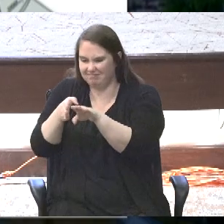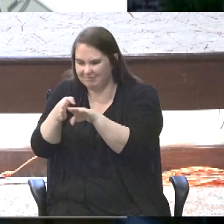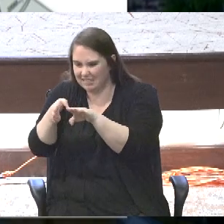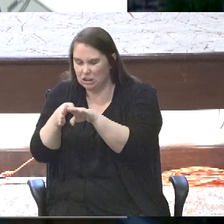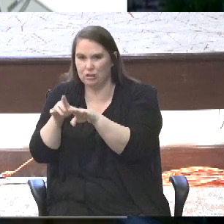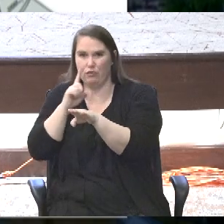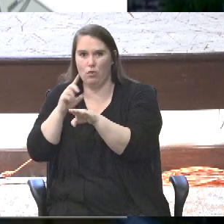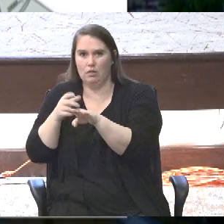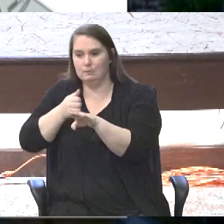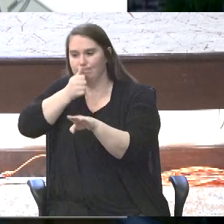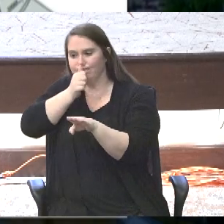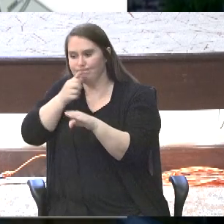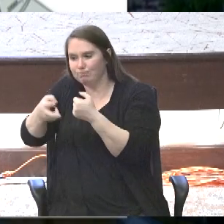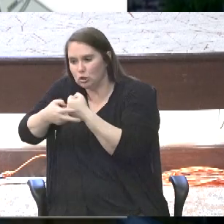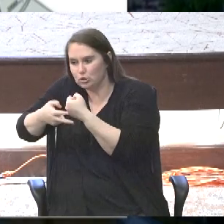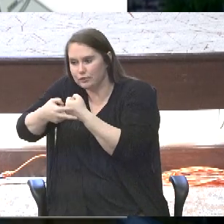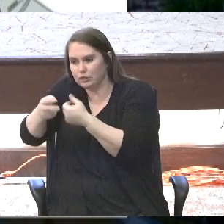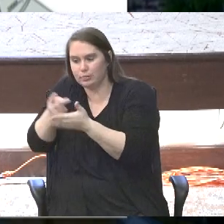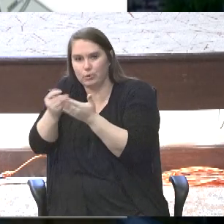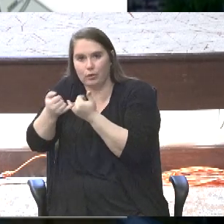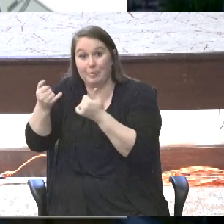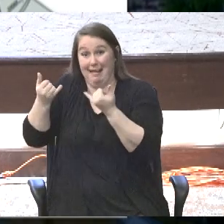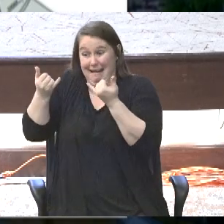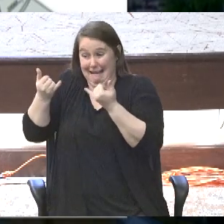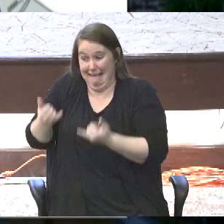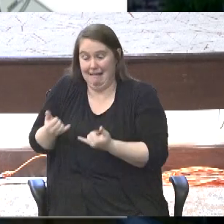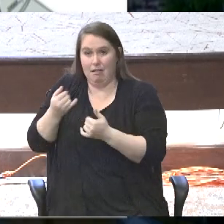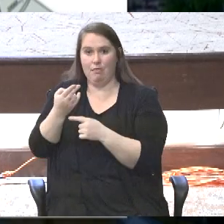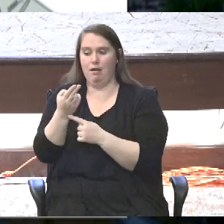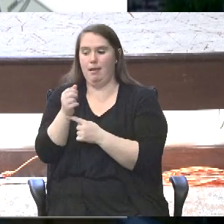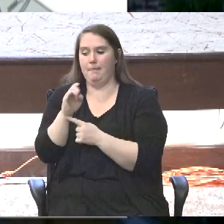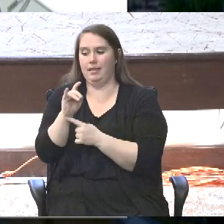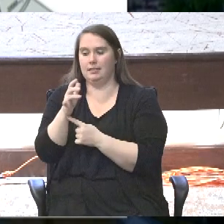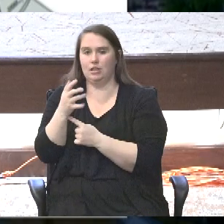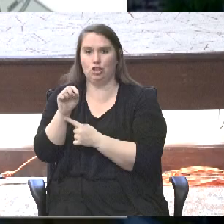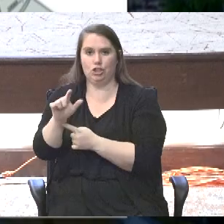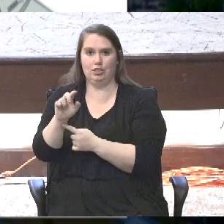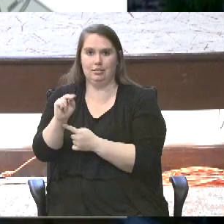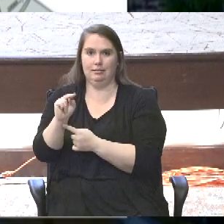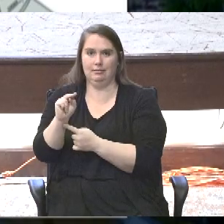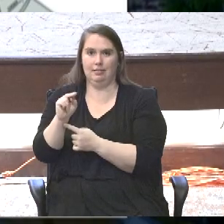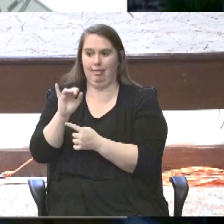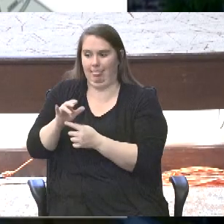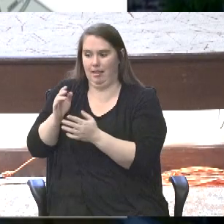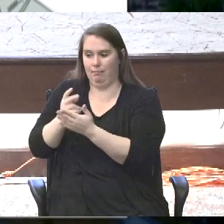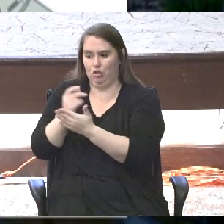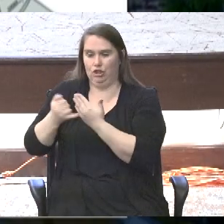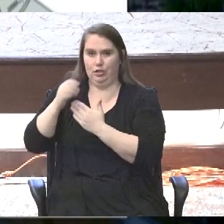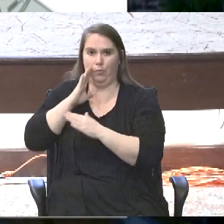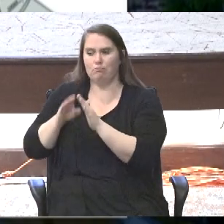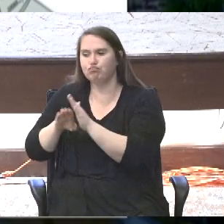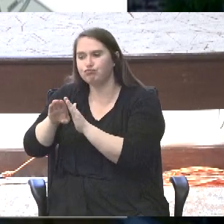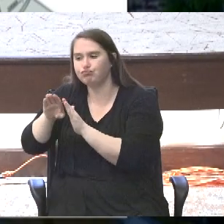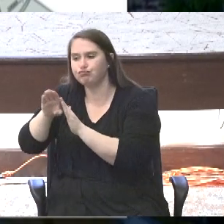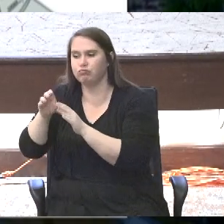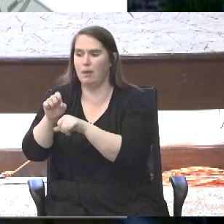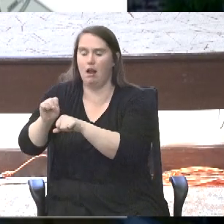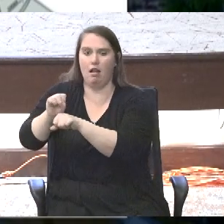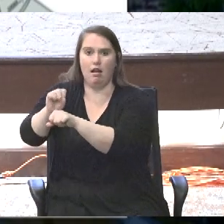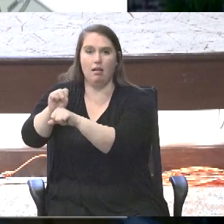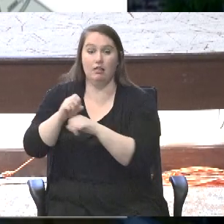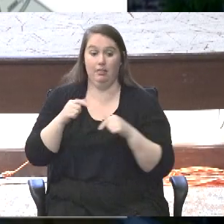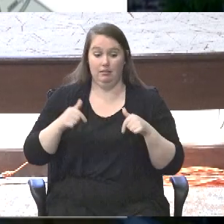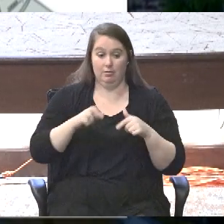Well, now we're getting into rehabilitation work that's happening in the core. So each of those red streets indicated here on